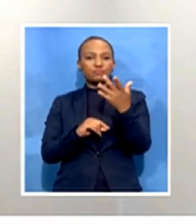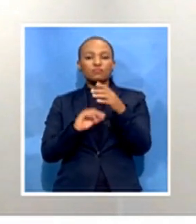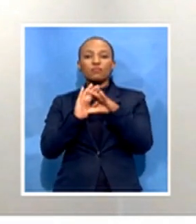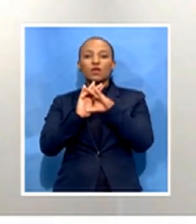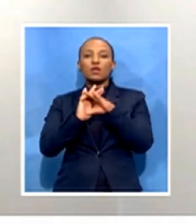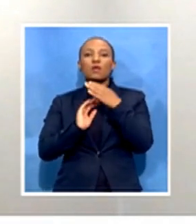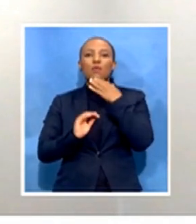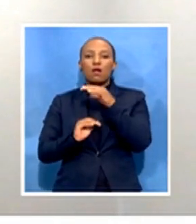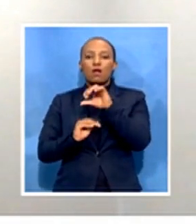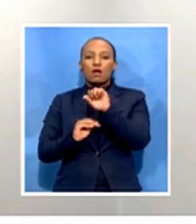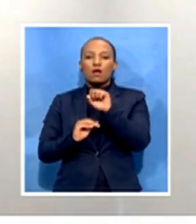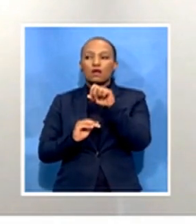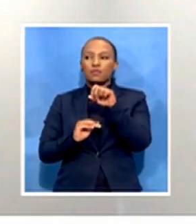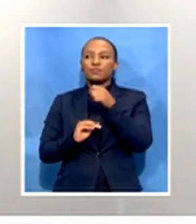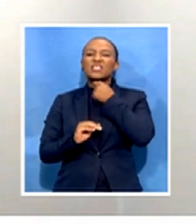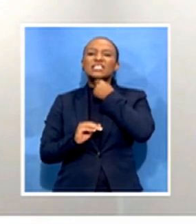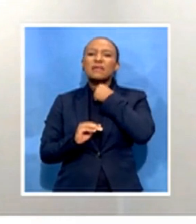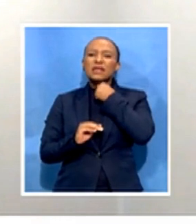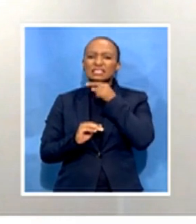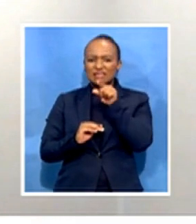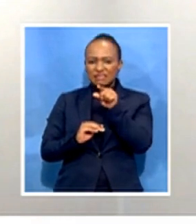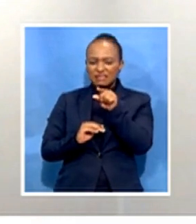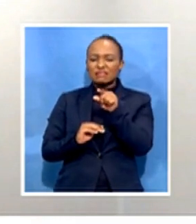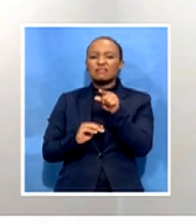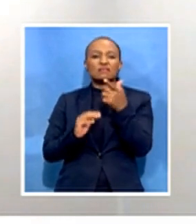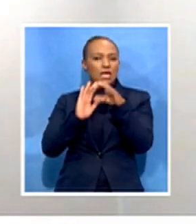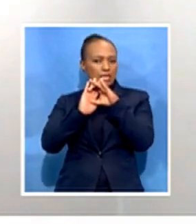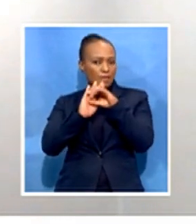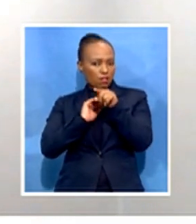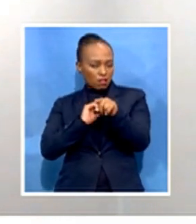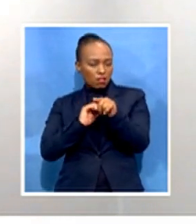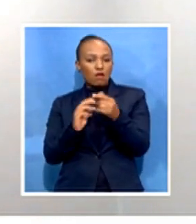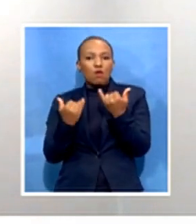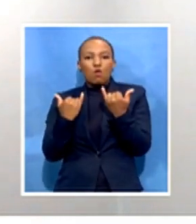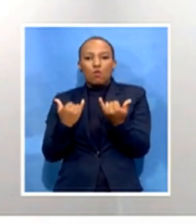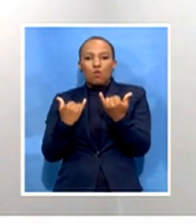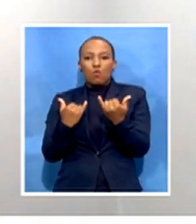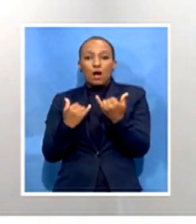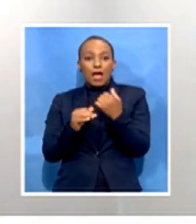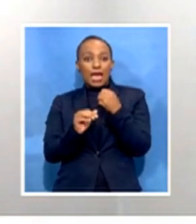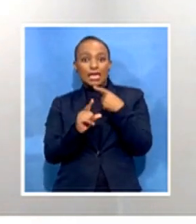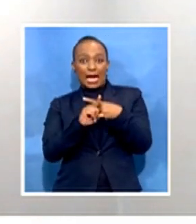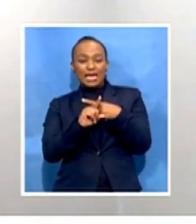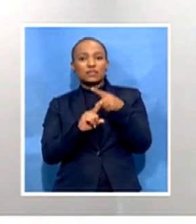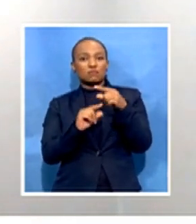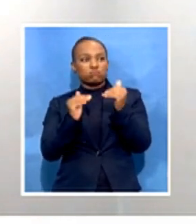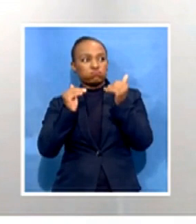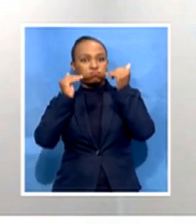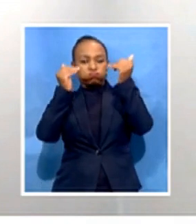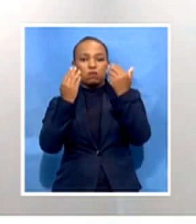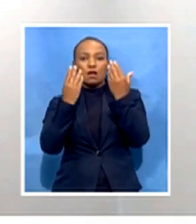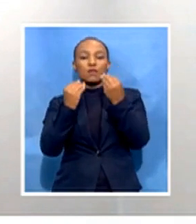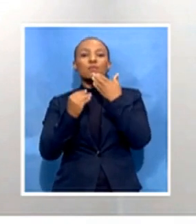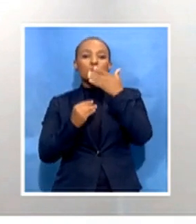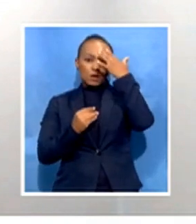excise incidence rate and targeted incidence rate that has been set by government in its policy is 36%